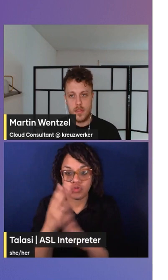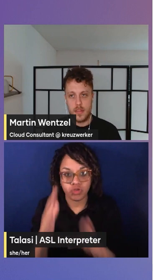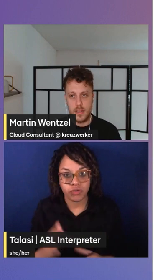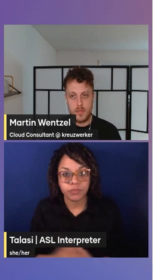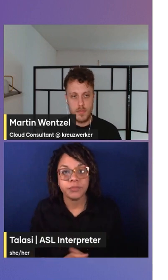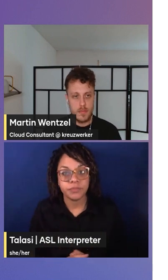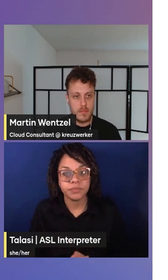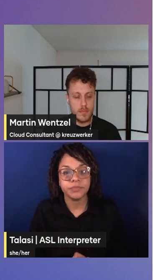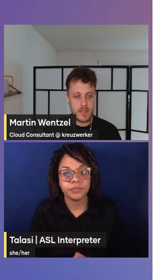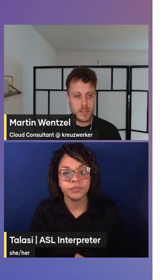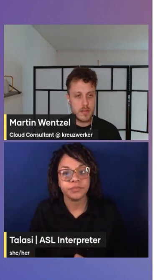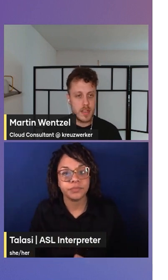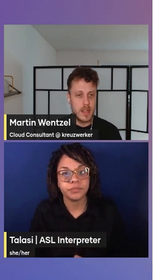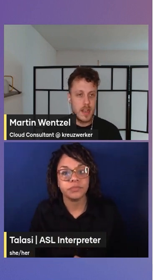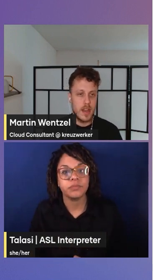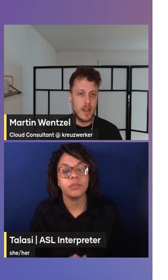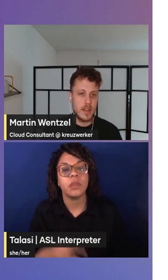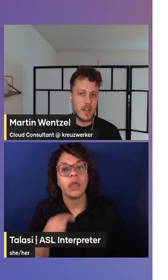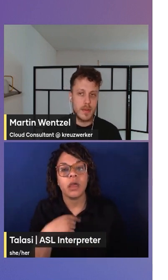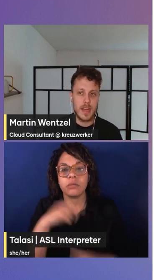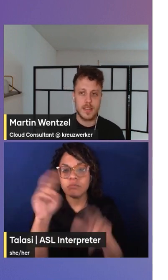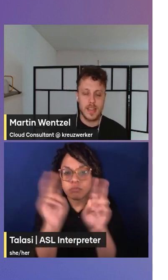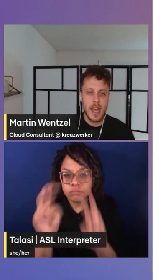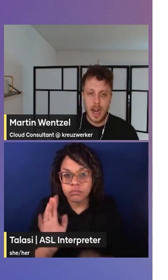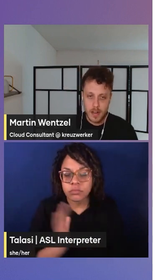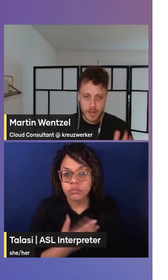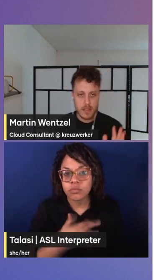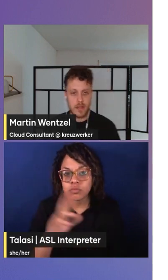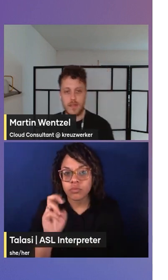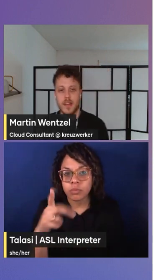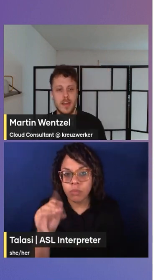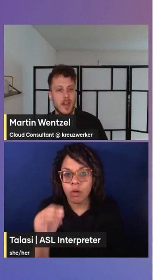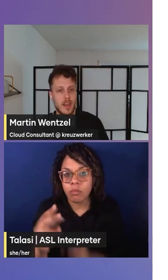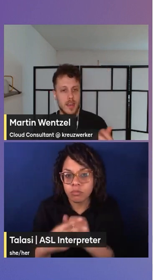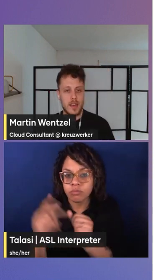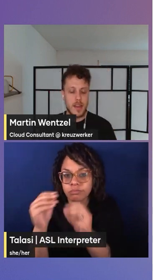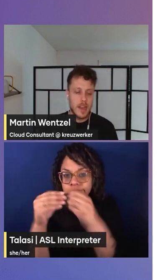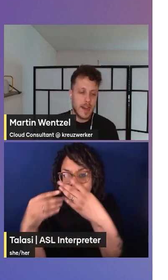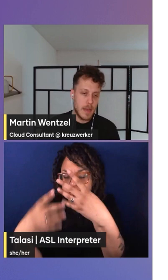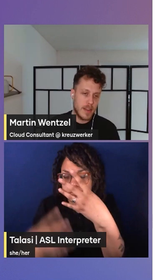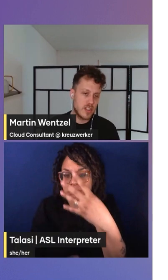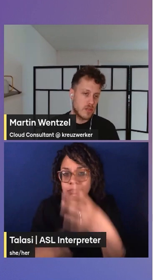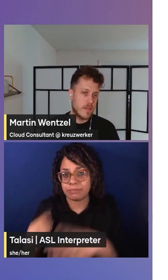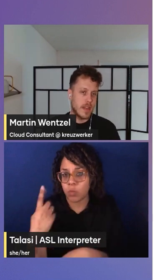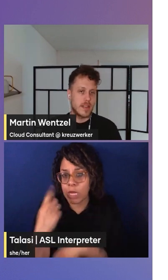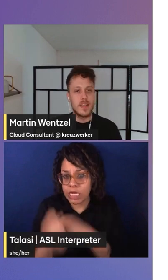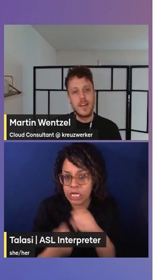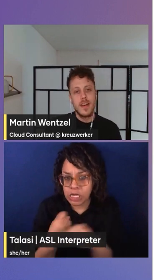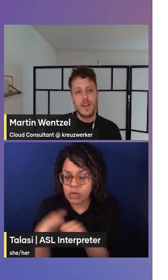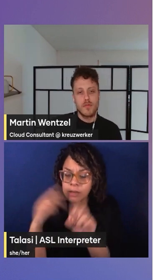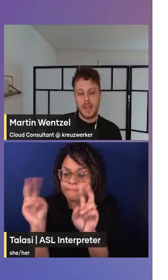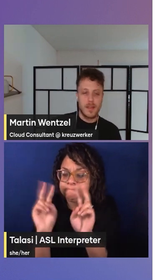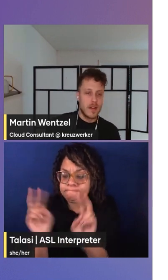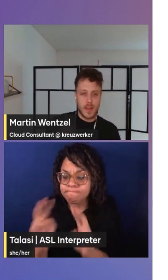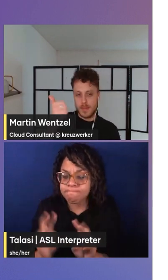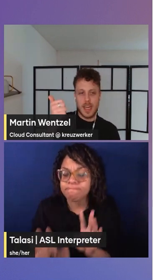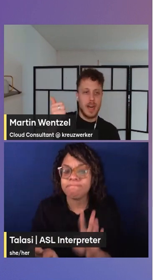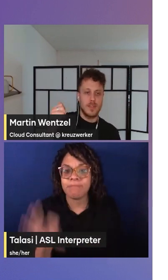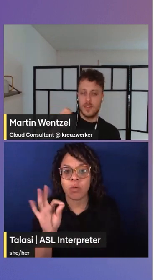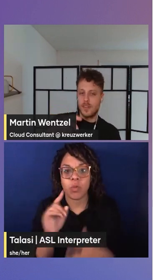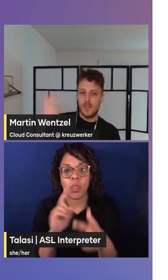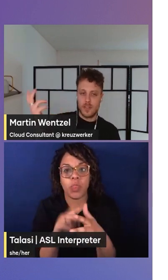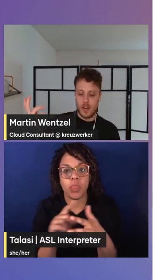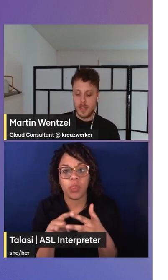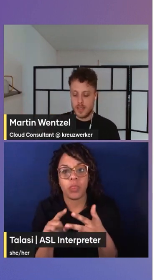the repository, and in the past half year roughly, I managed to find 3 thumbs